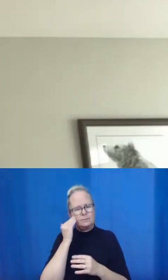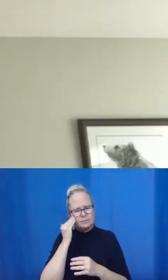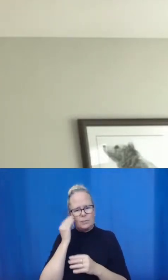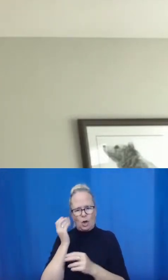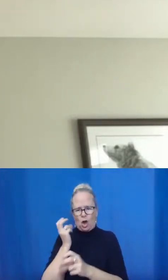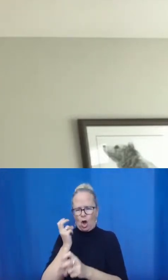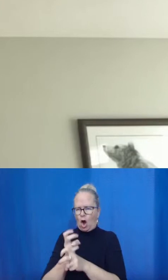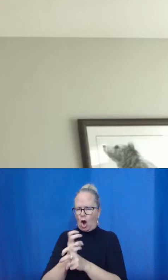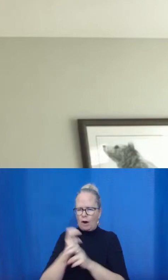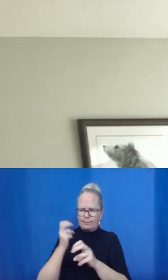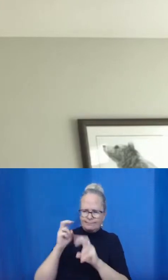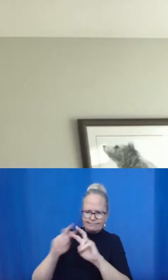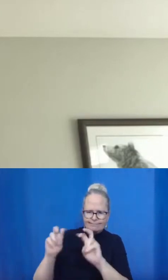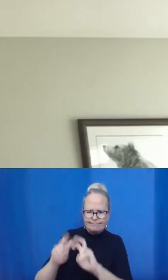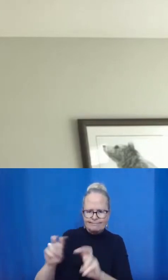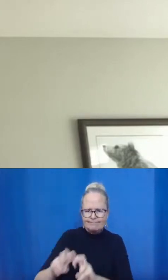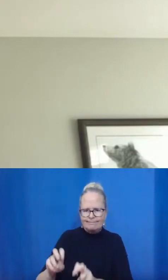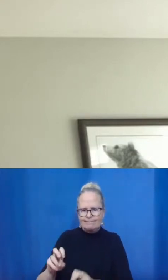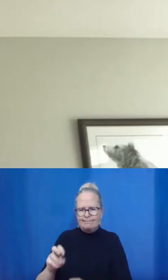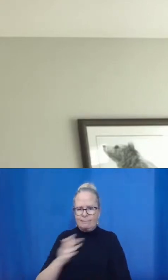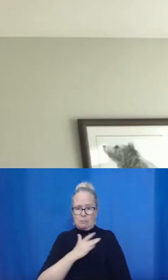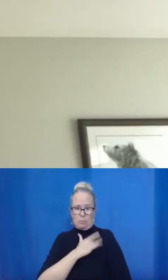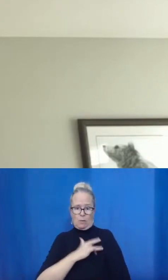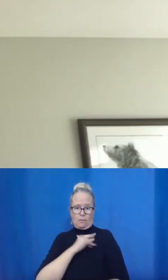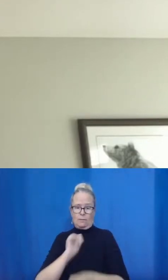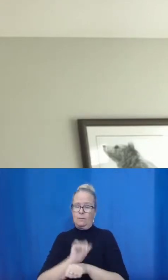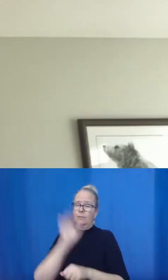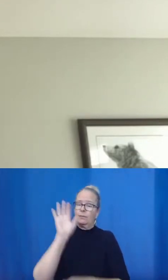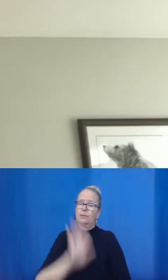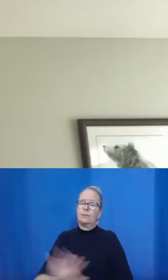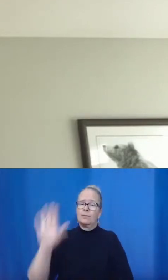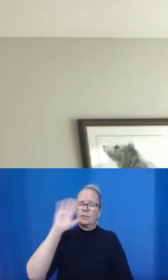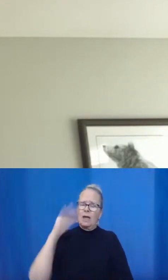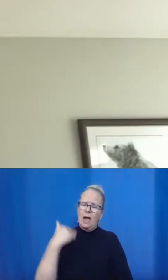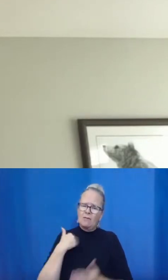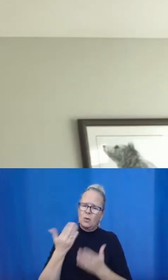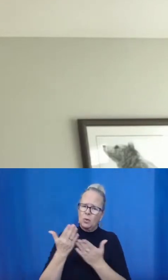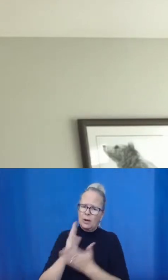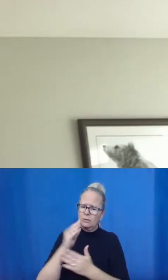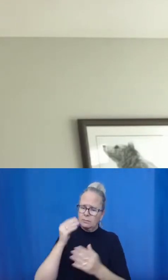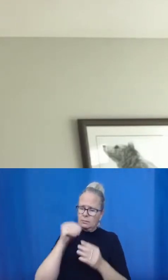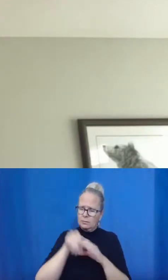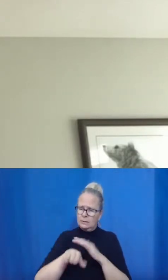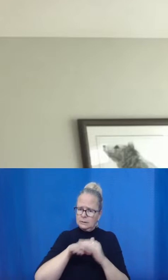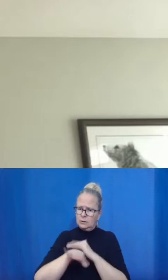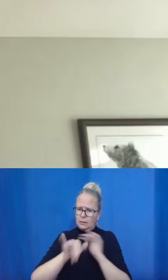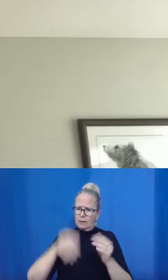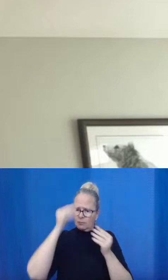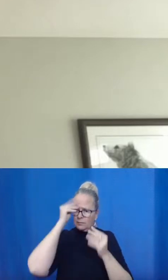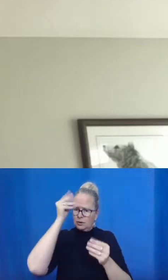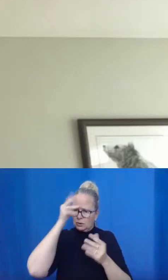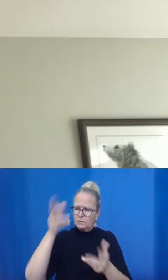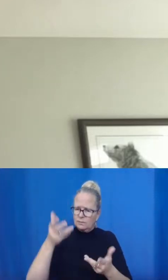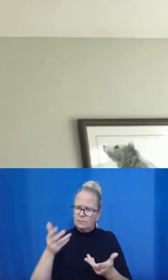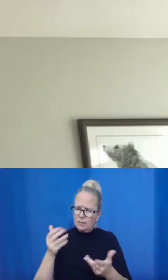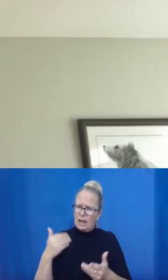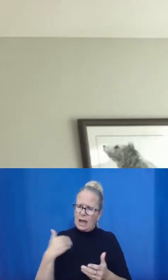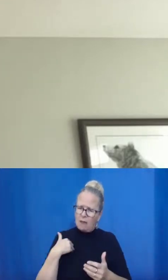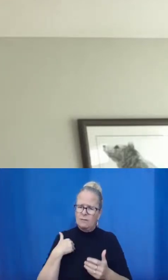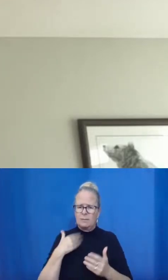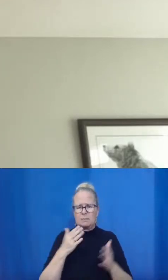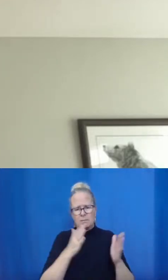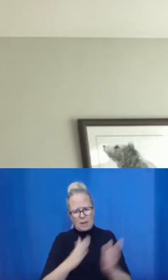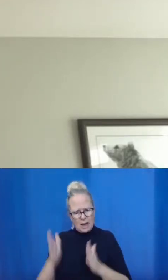or two, there was an increase in screening across the country. So we need to really ensure that that continues to happen. And we really need to